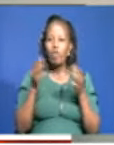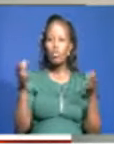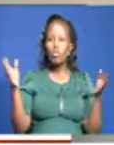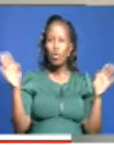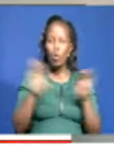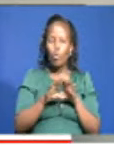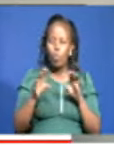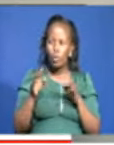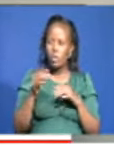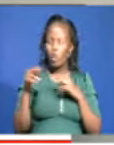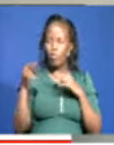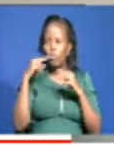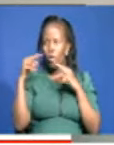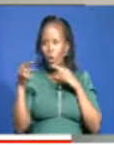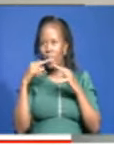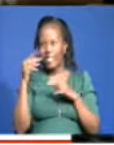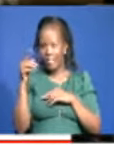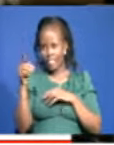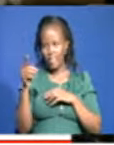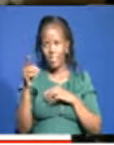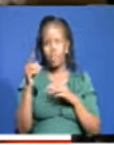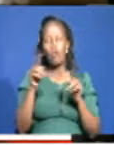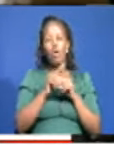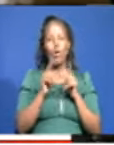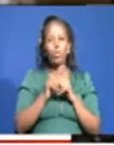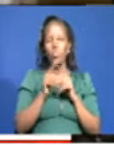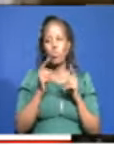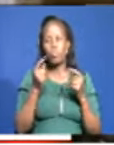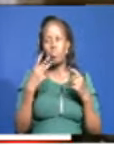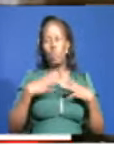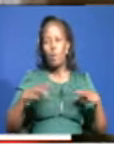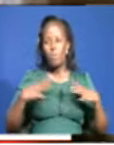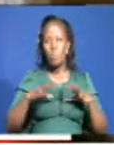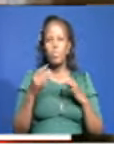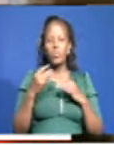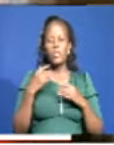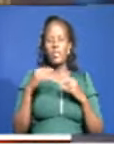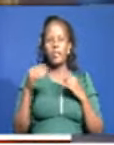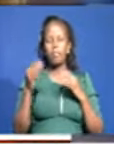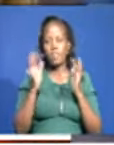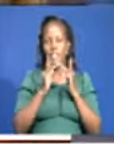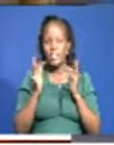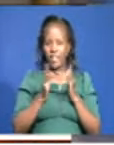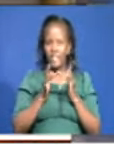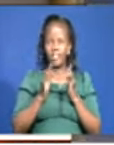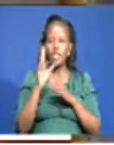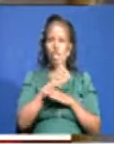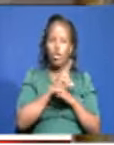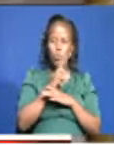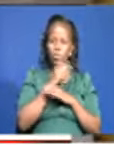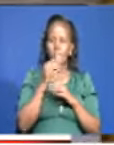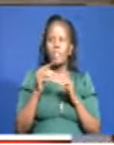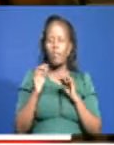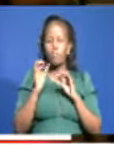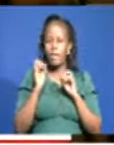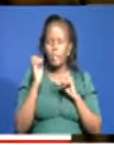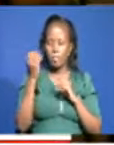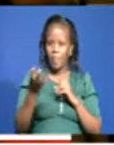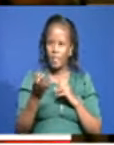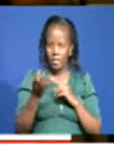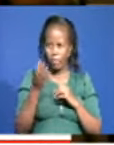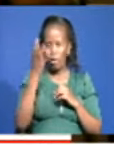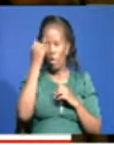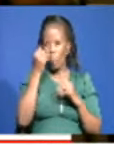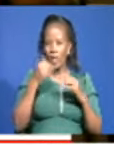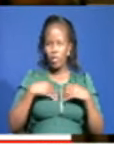pretty solid, and with youngins on the internet hell-bent on exploring fancy hotels so they can post a snap on